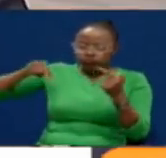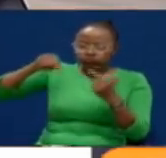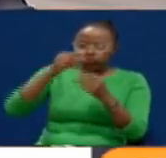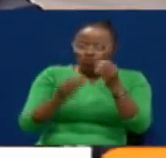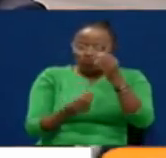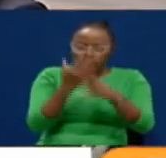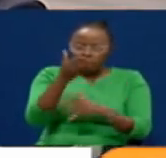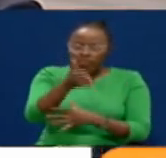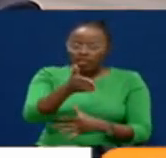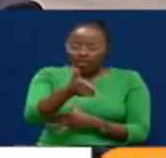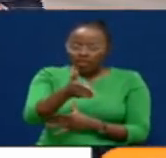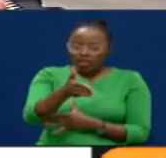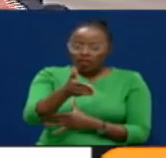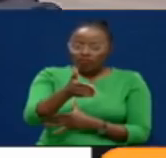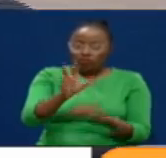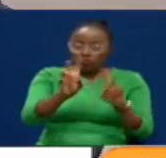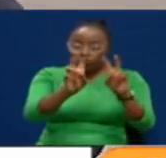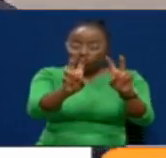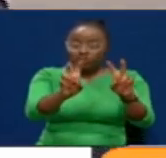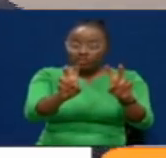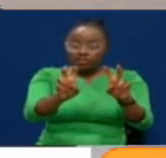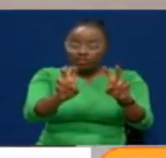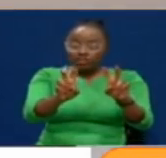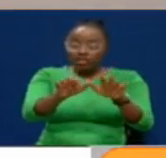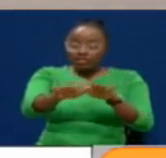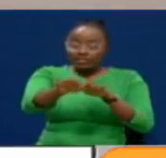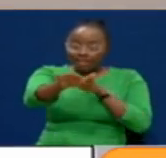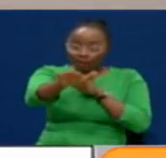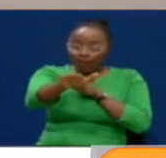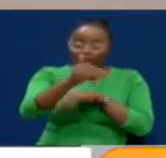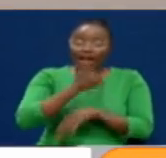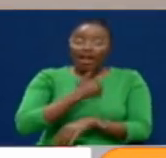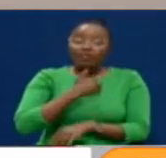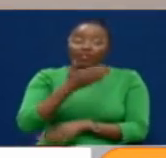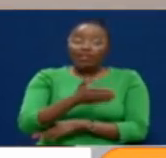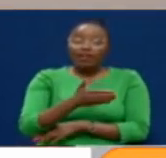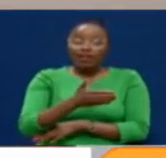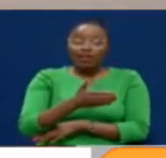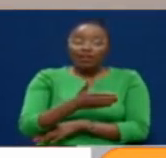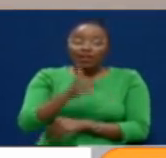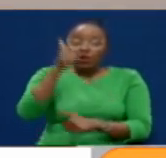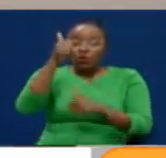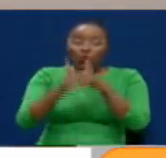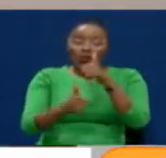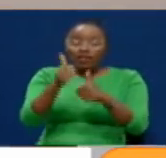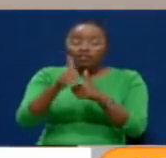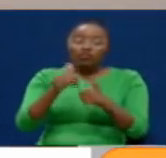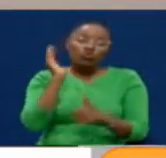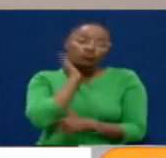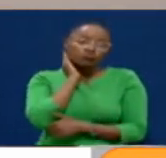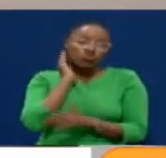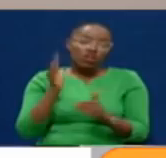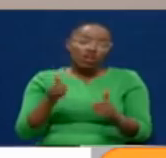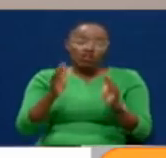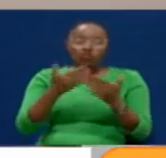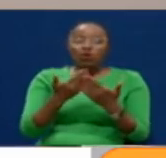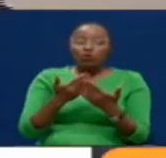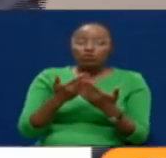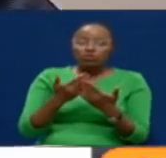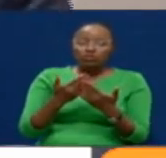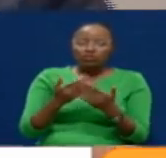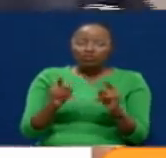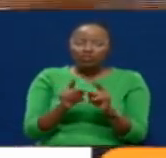there. Look, I mean, the traffic which has been there is going to be like the one which used to be on Muranga Road, on Wangari Maathai Road.